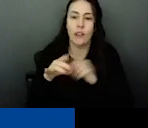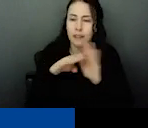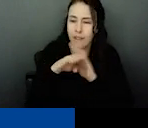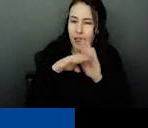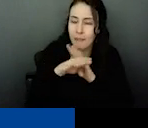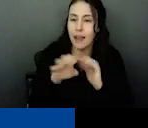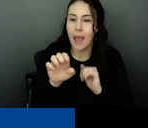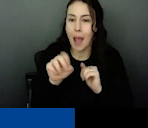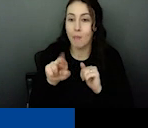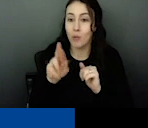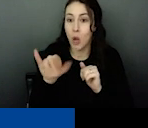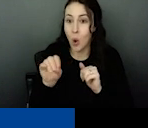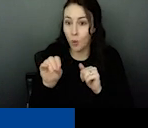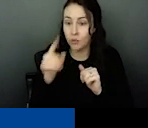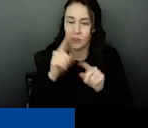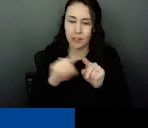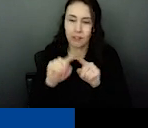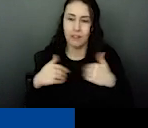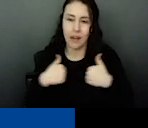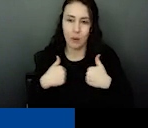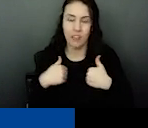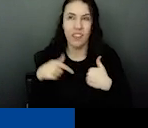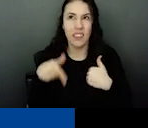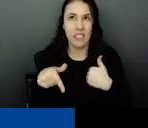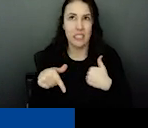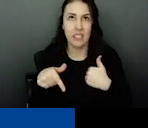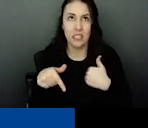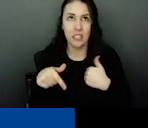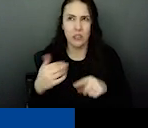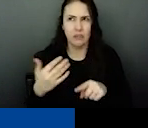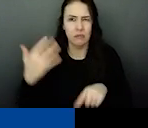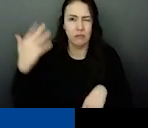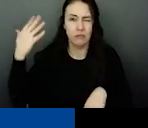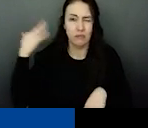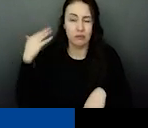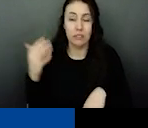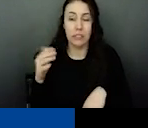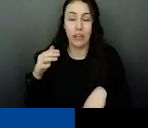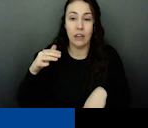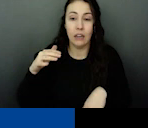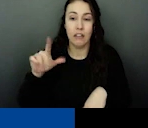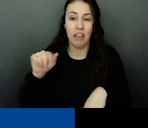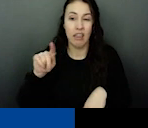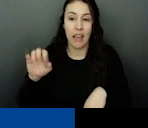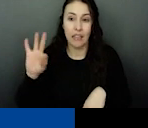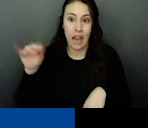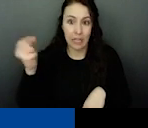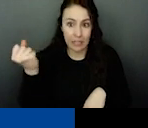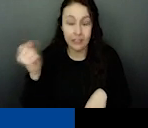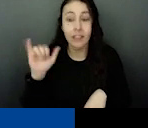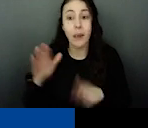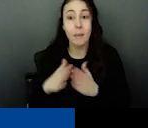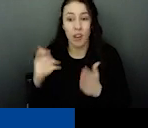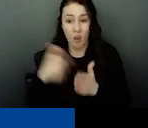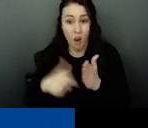animals. And this was way back in the late 90s. and that book costed back